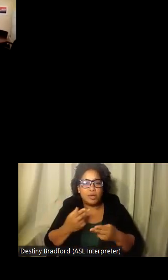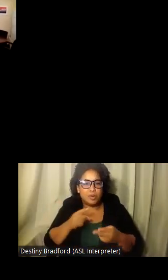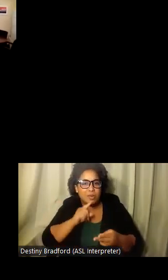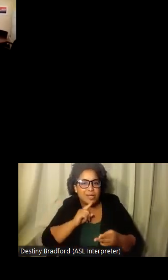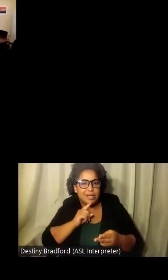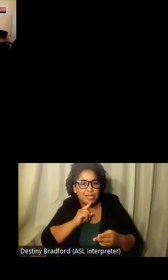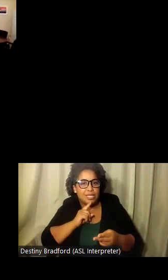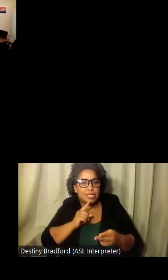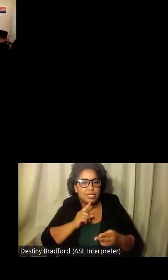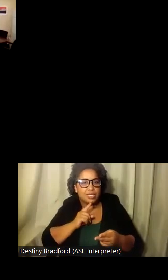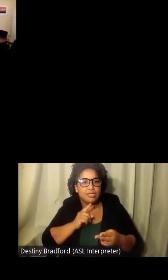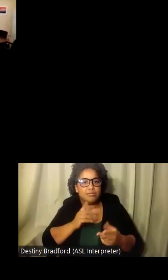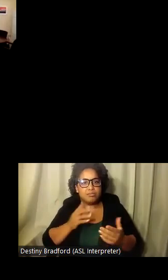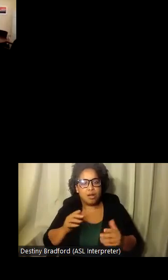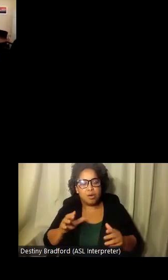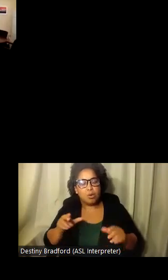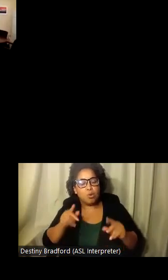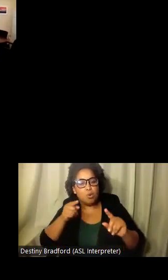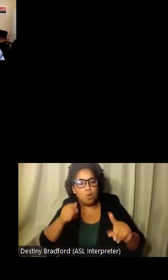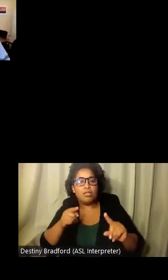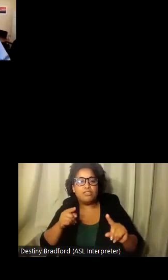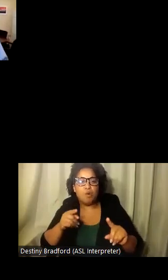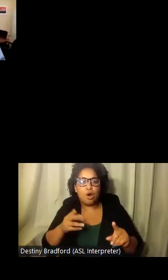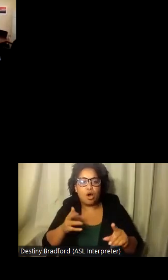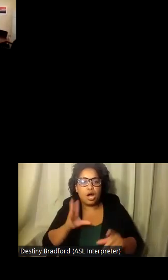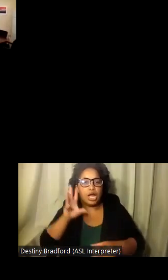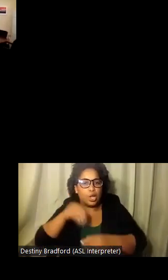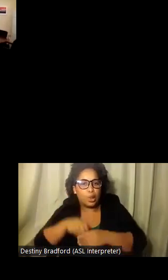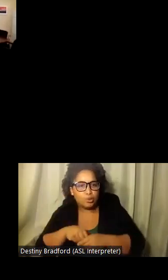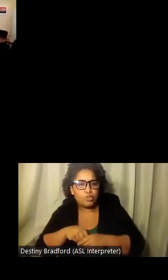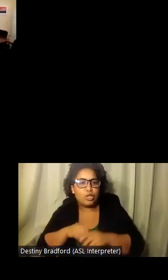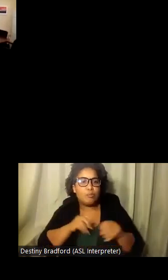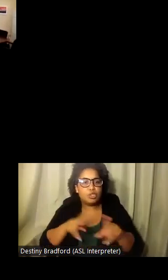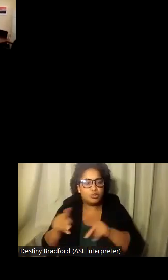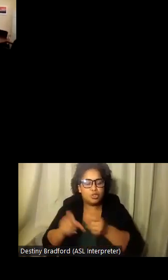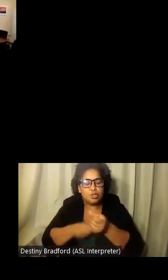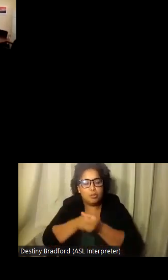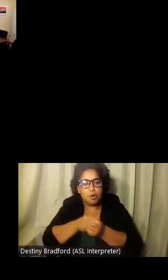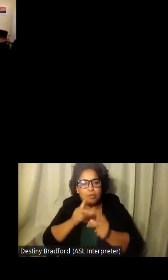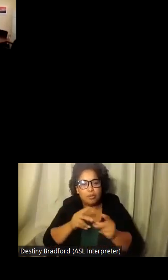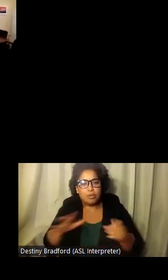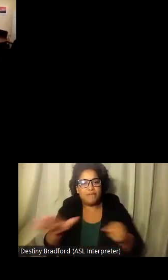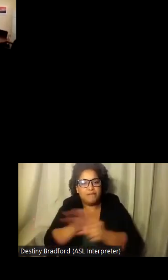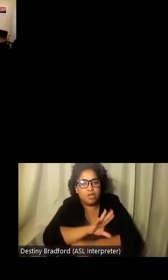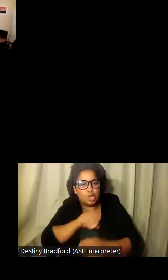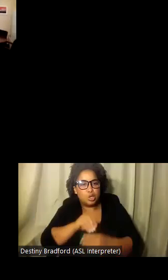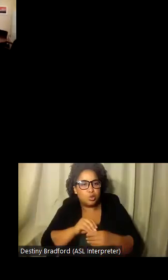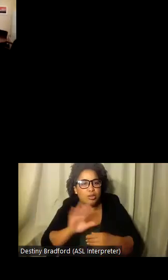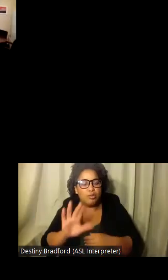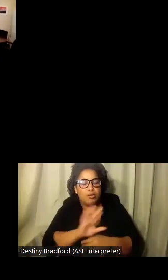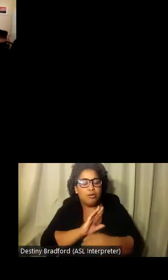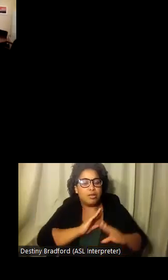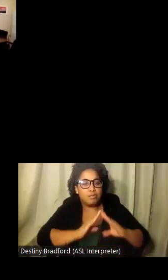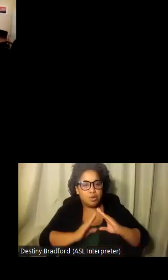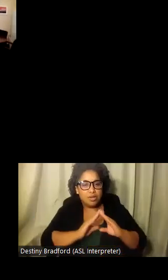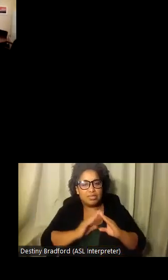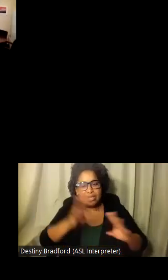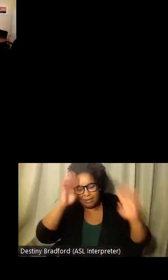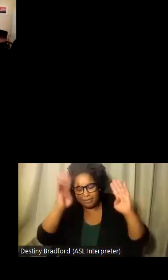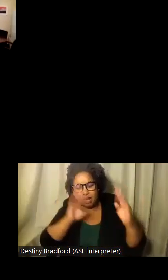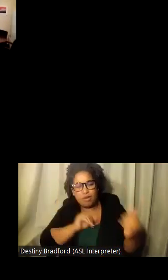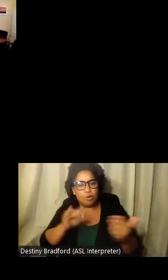of inclusion, opportunities to find, to support individuals to be fully included in their communities, and innovative ways to do